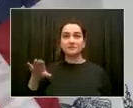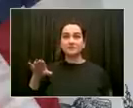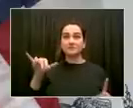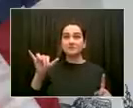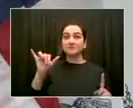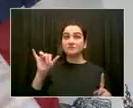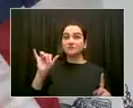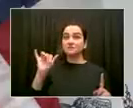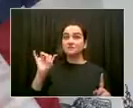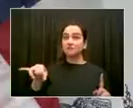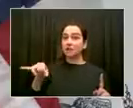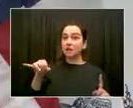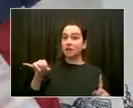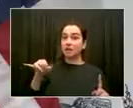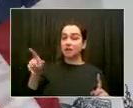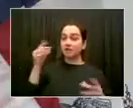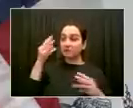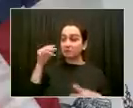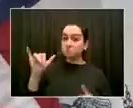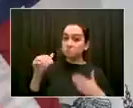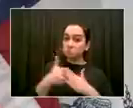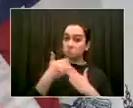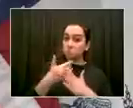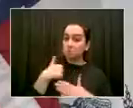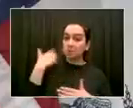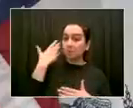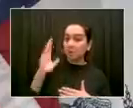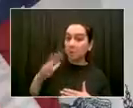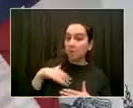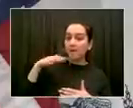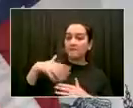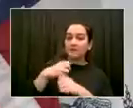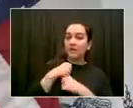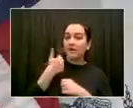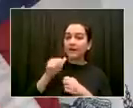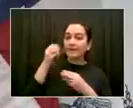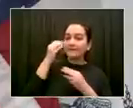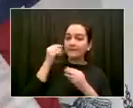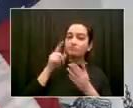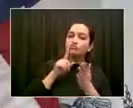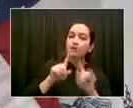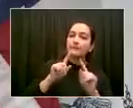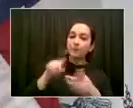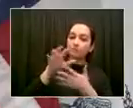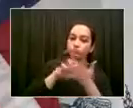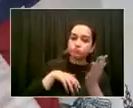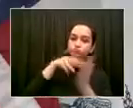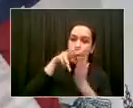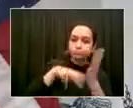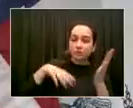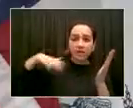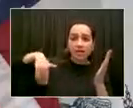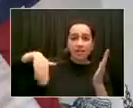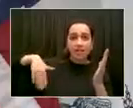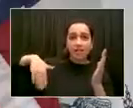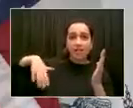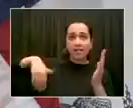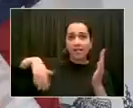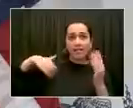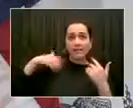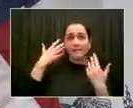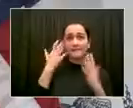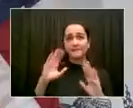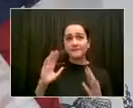though, and it's the right approach. It's not a perfect approach. It's just the best approach we have. And other approaches, we've looked